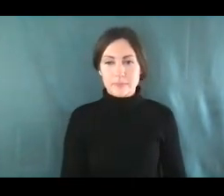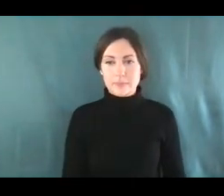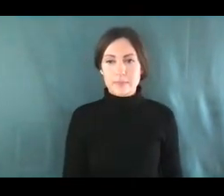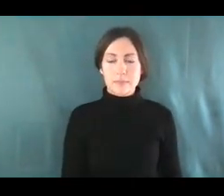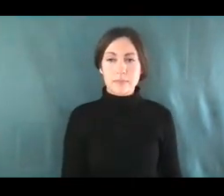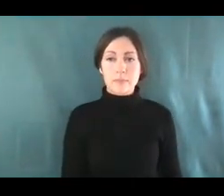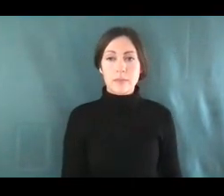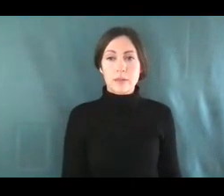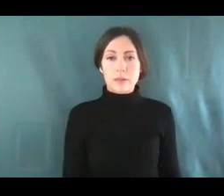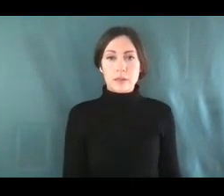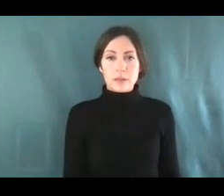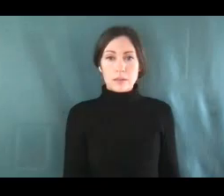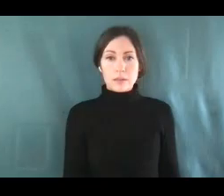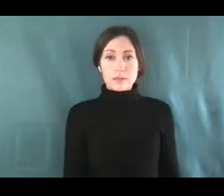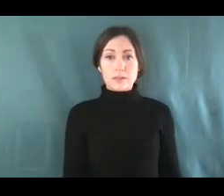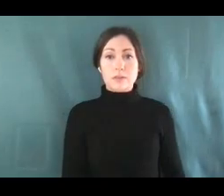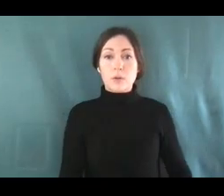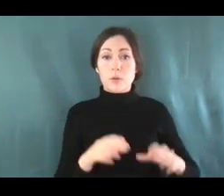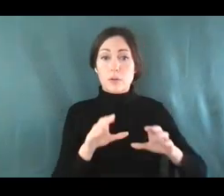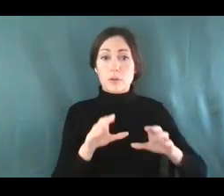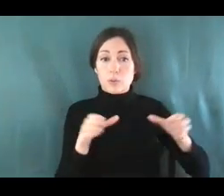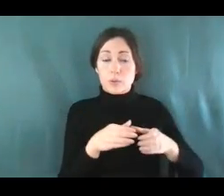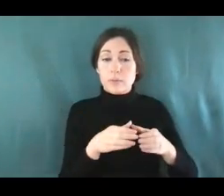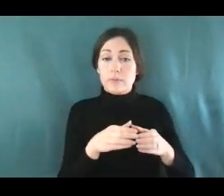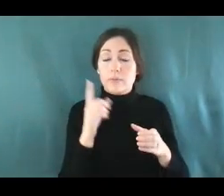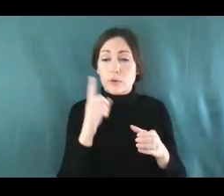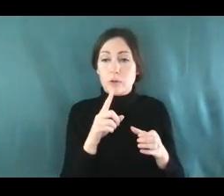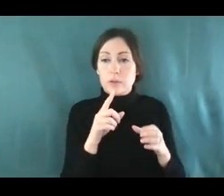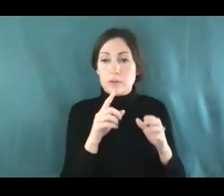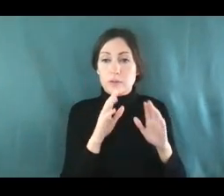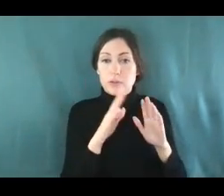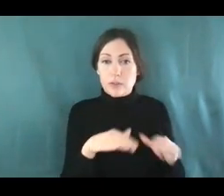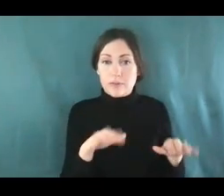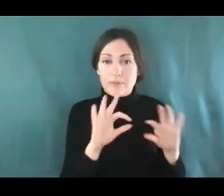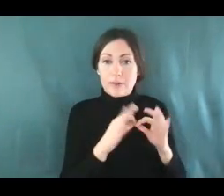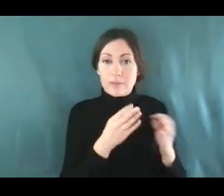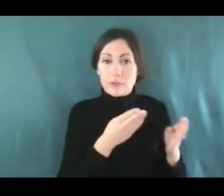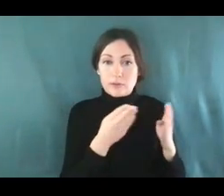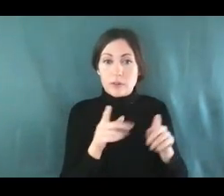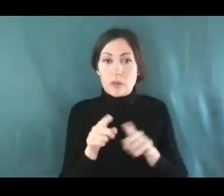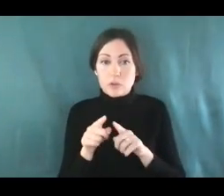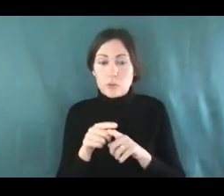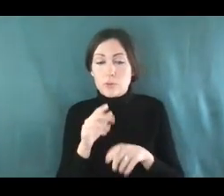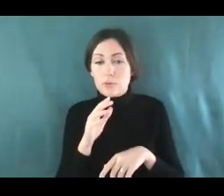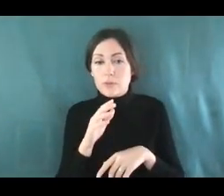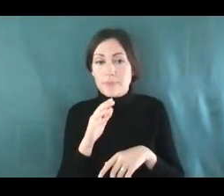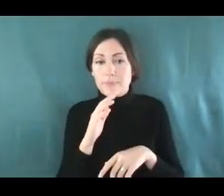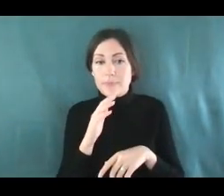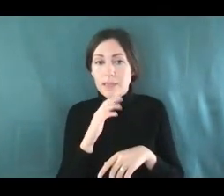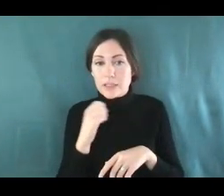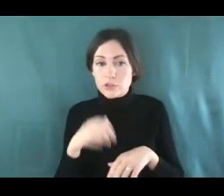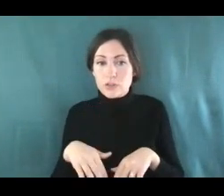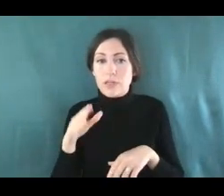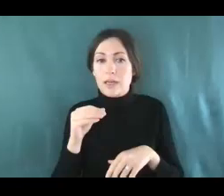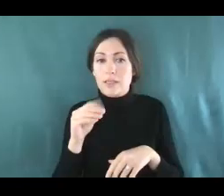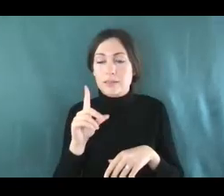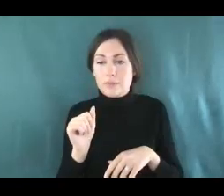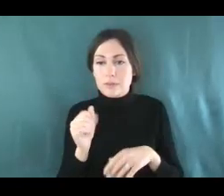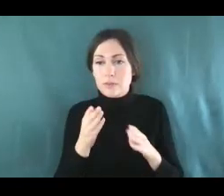So the Division of Child and Family Services and Aging and Disability Services, they didn't change through Senate Bill